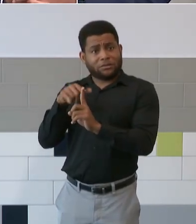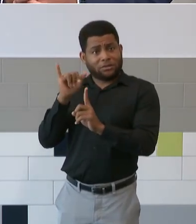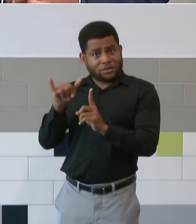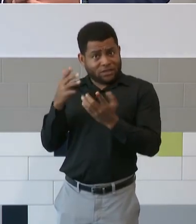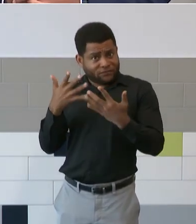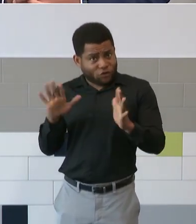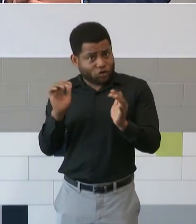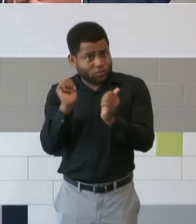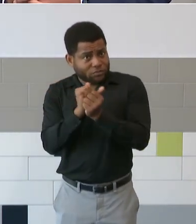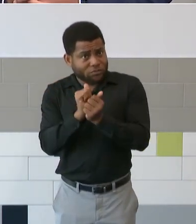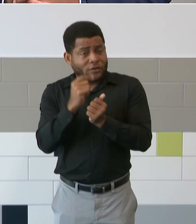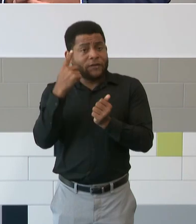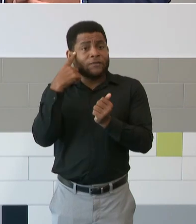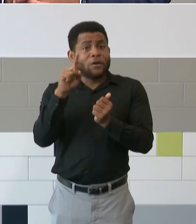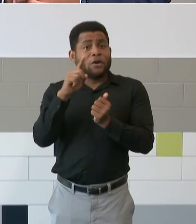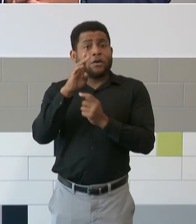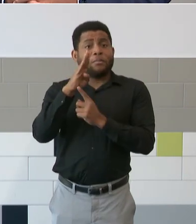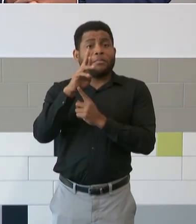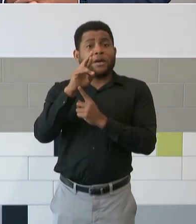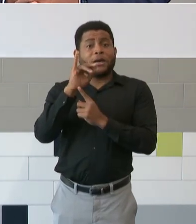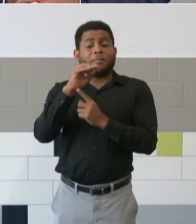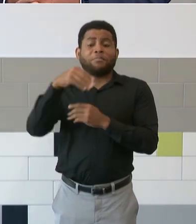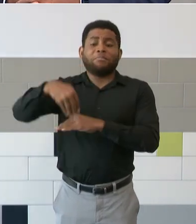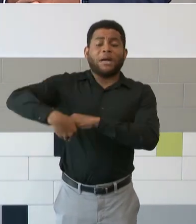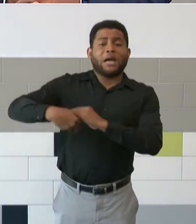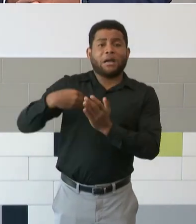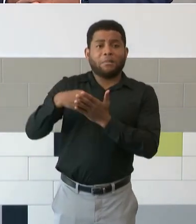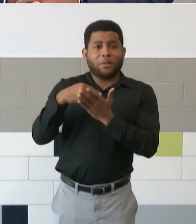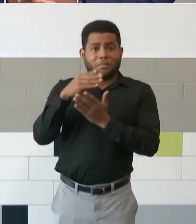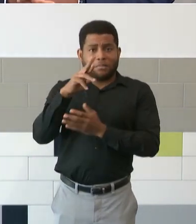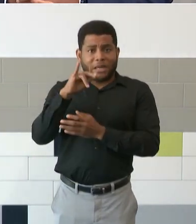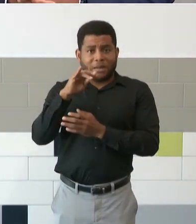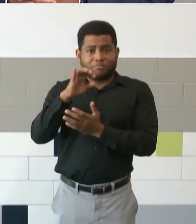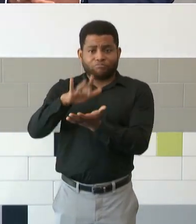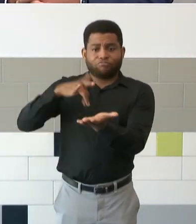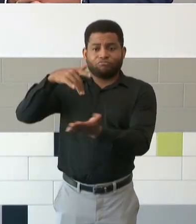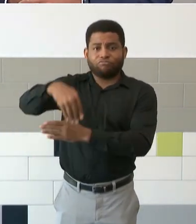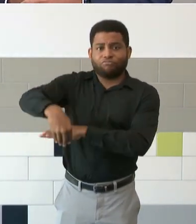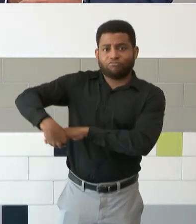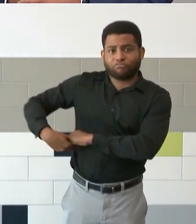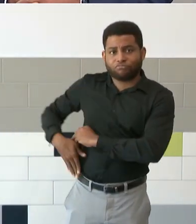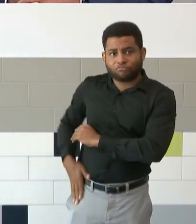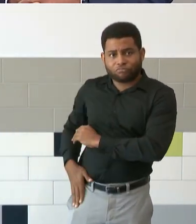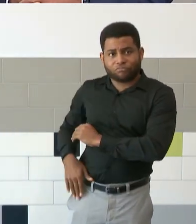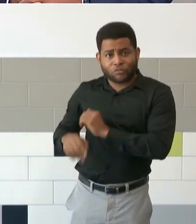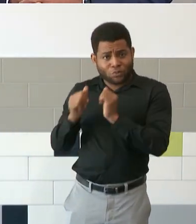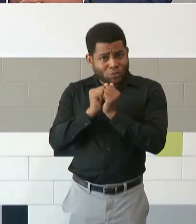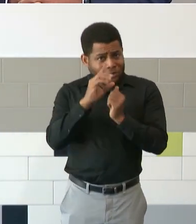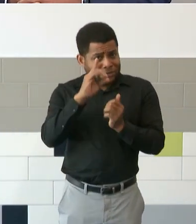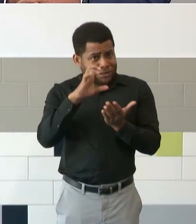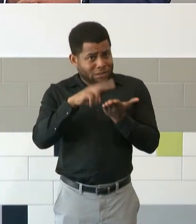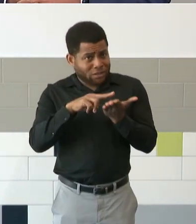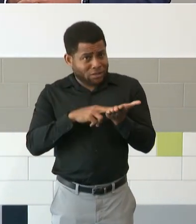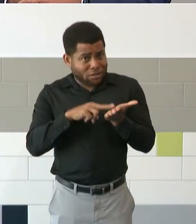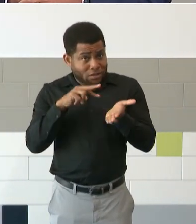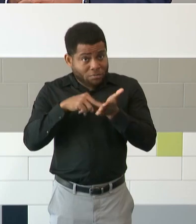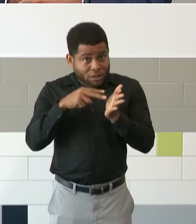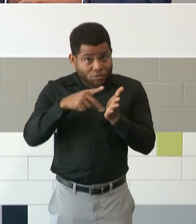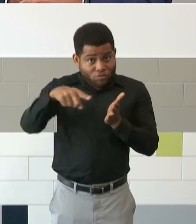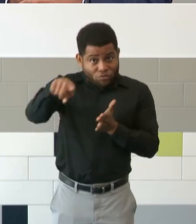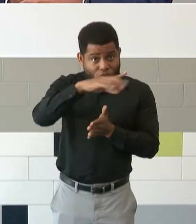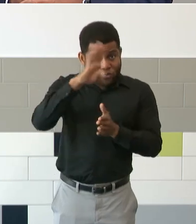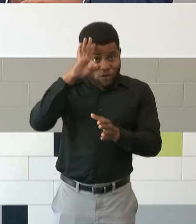of trying to influence government contracts, DC urban contracts, would you vote to remove him from his council committees,